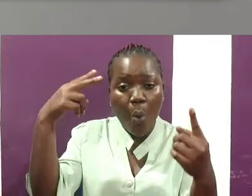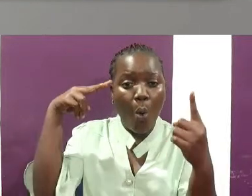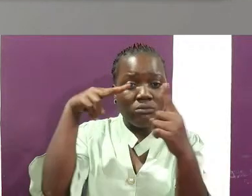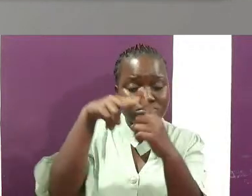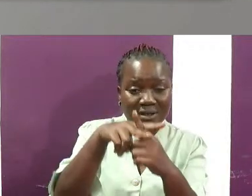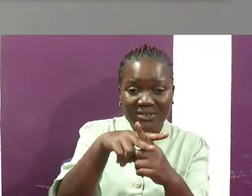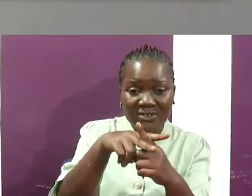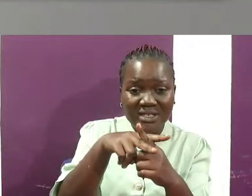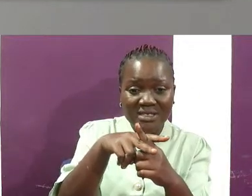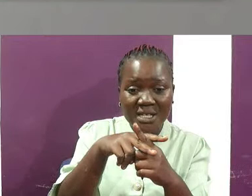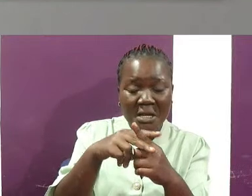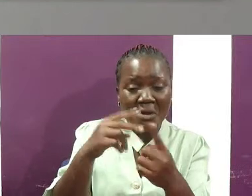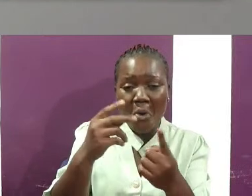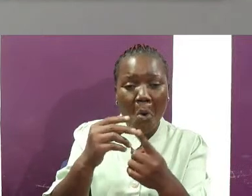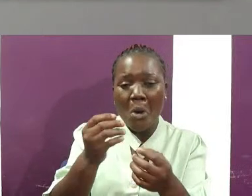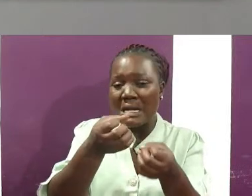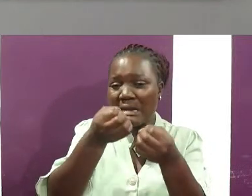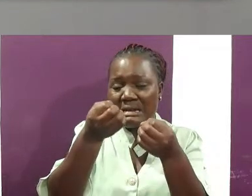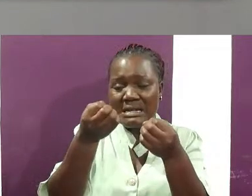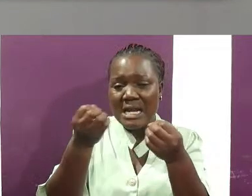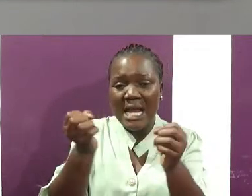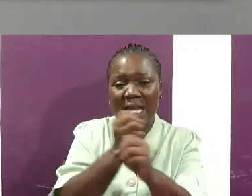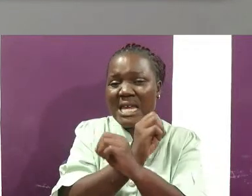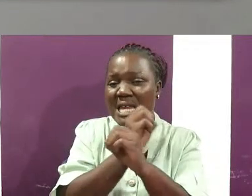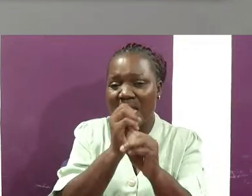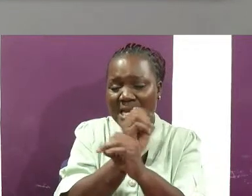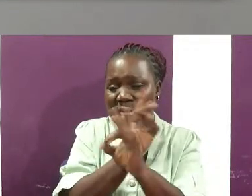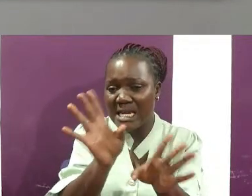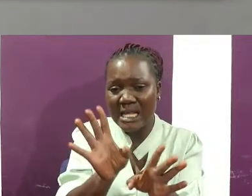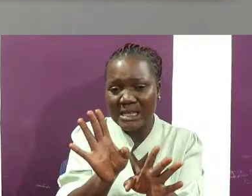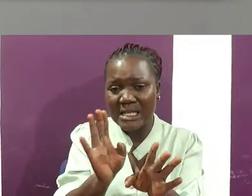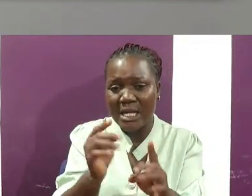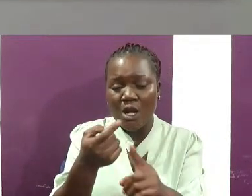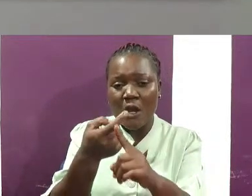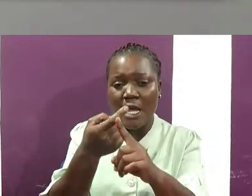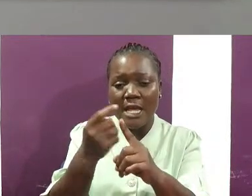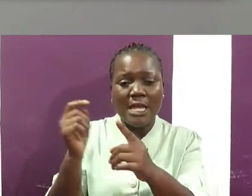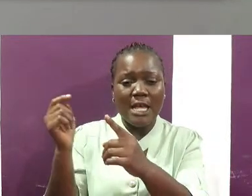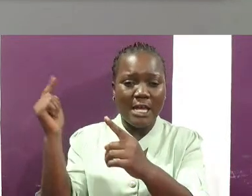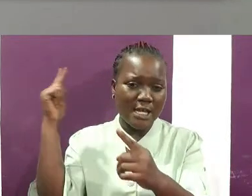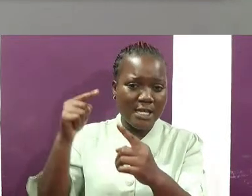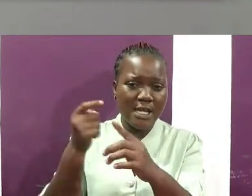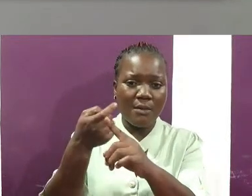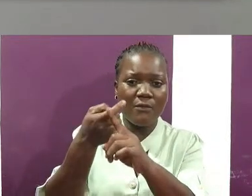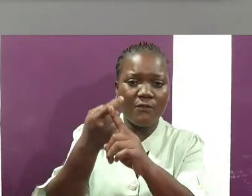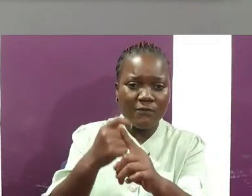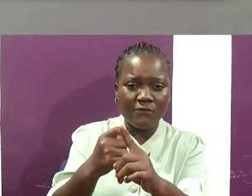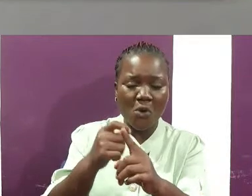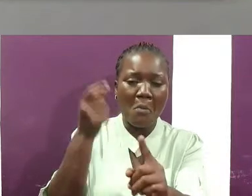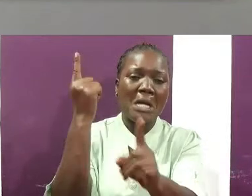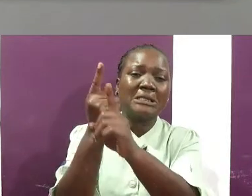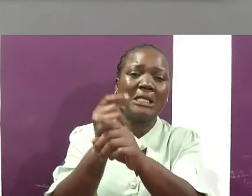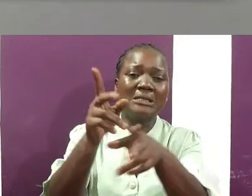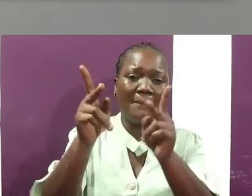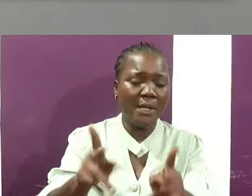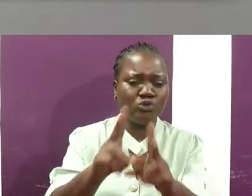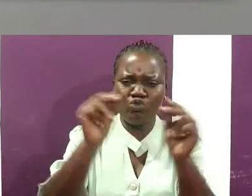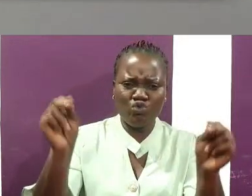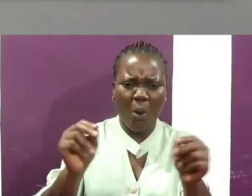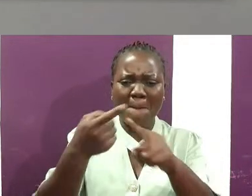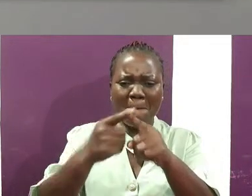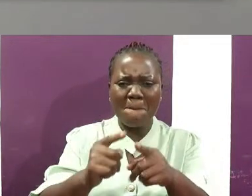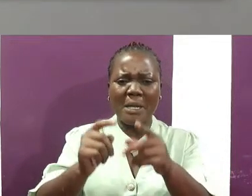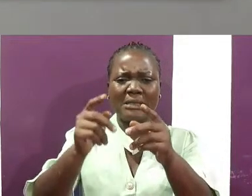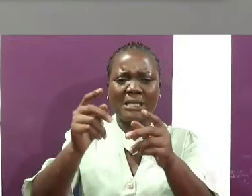ɛso ɛna ɛbaayɛ anaasɛ adiisɛm bia mfa nipa ɛso maapɛn na nyankopɔn nipa kronkron